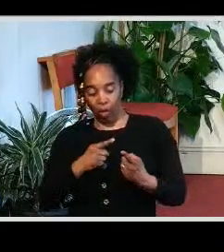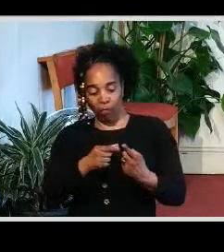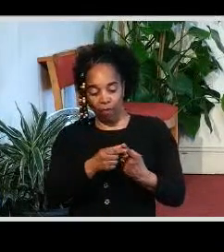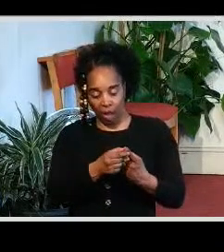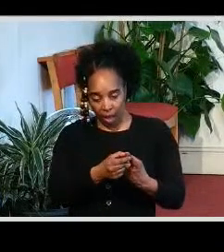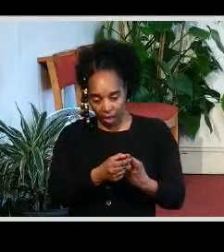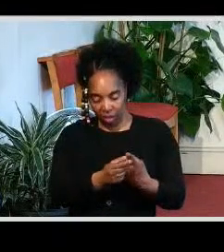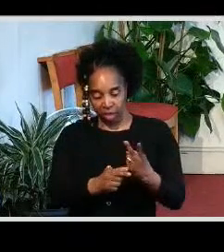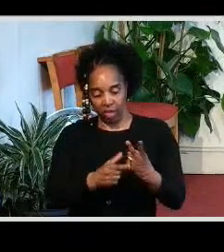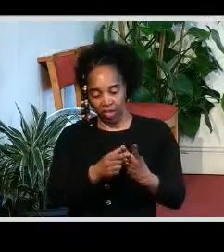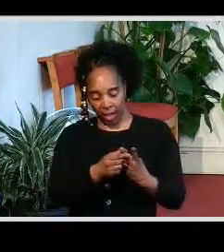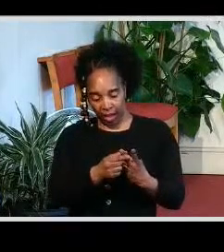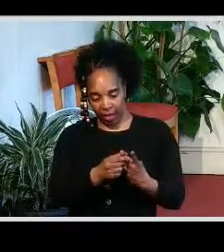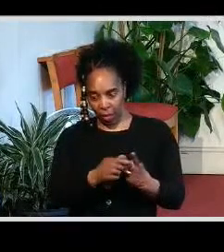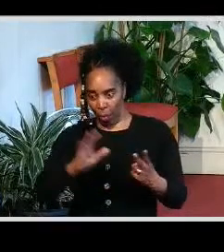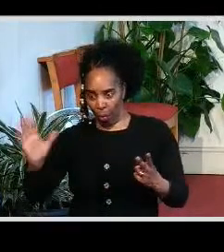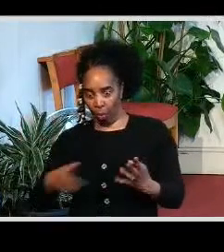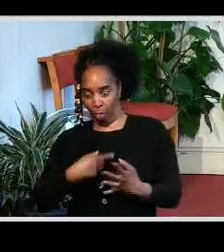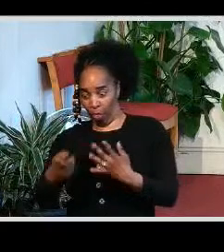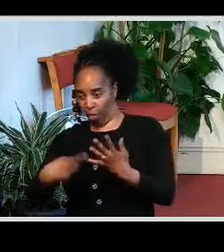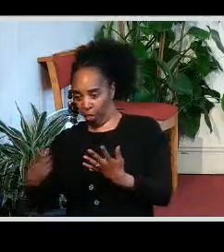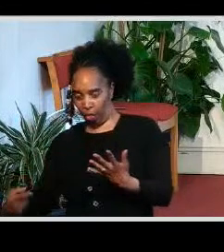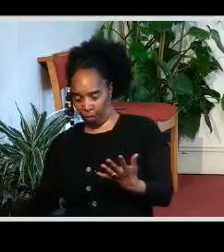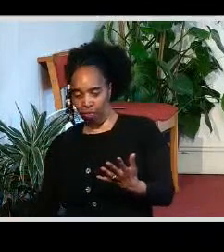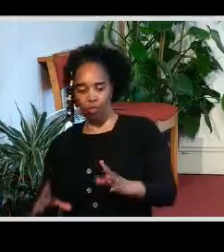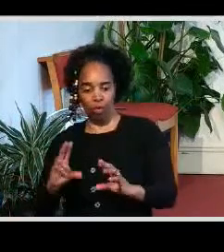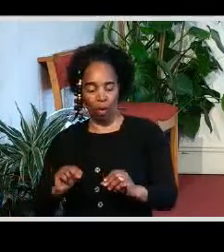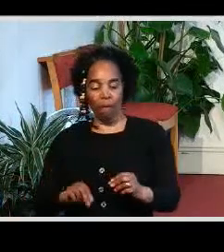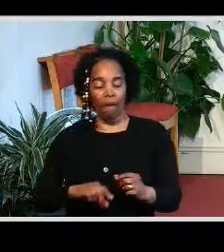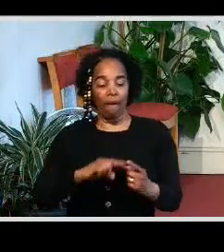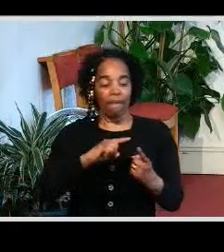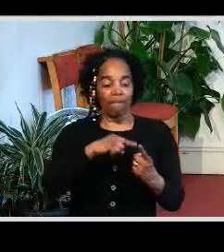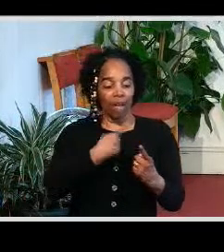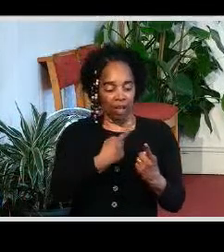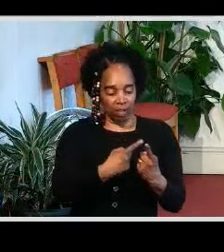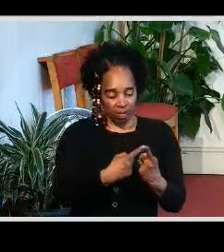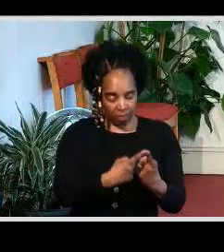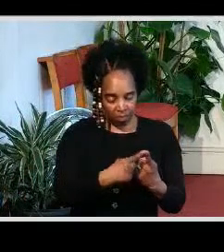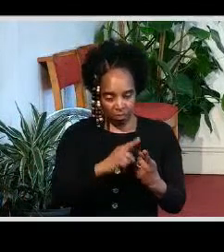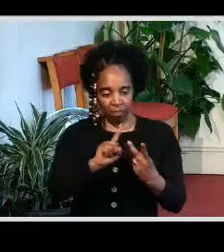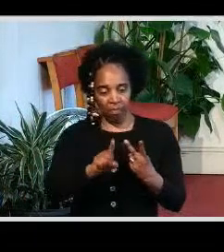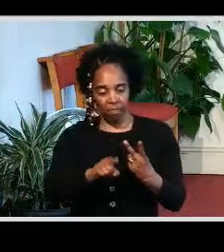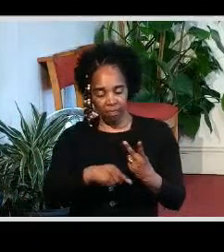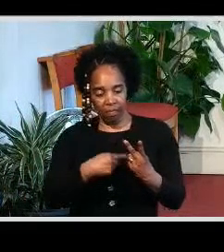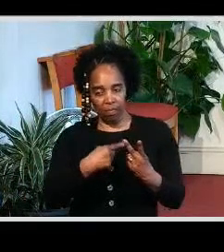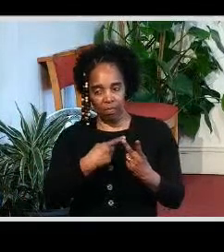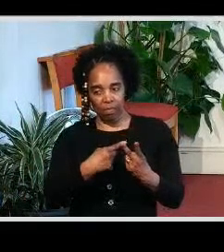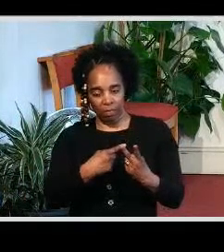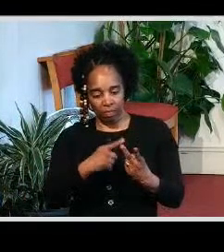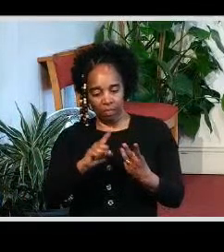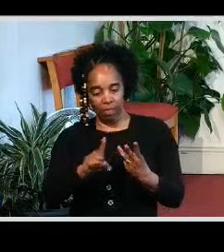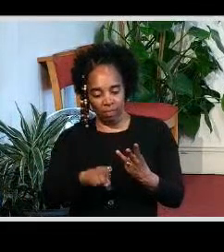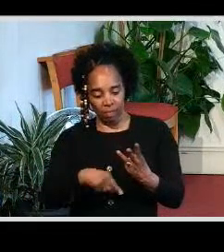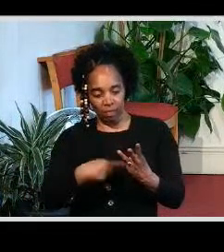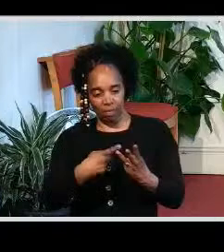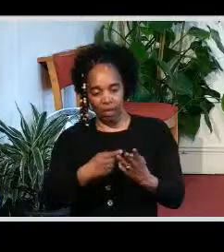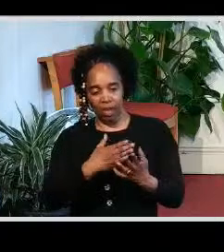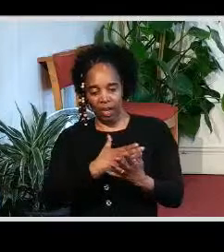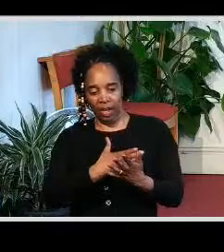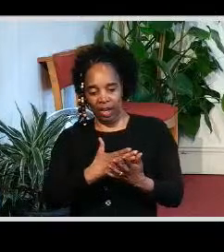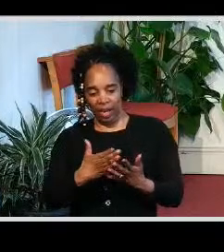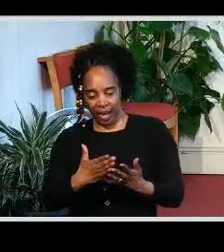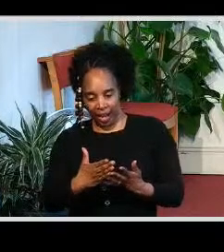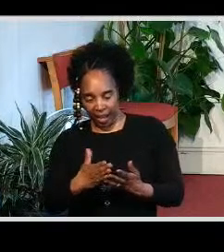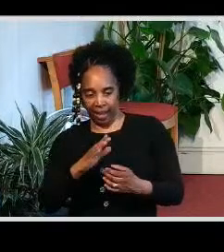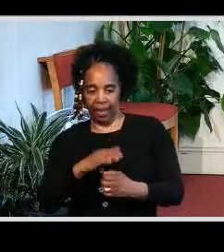not the whole from getting the cup out of the cupboard, getting the material for the drink, putting the hot water on the